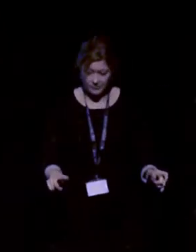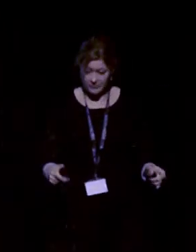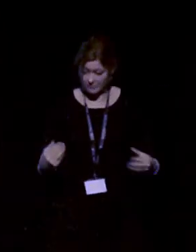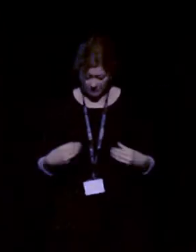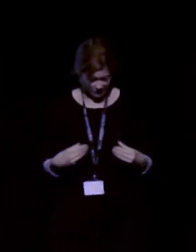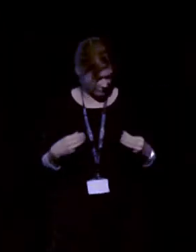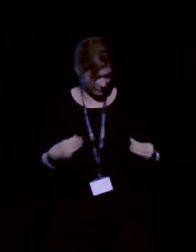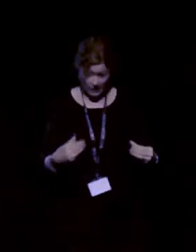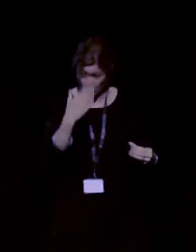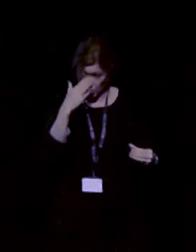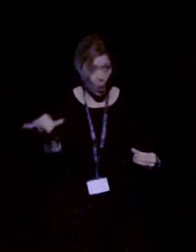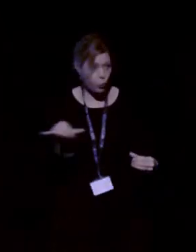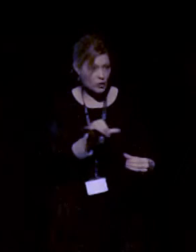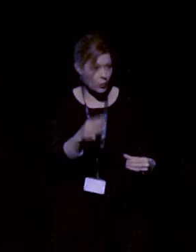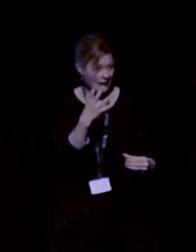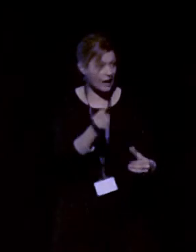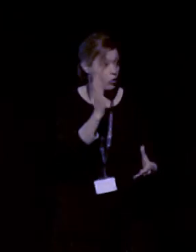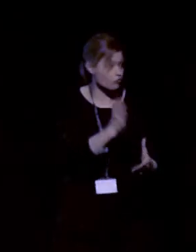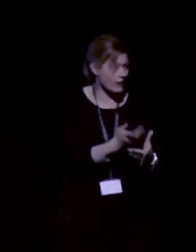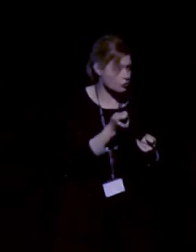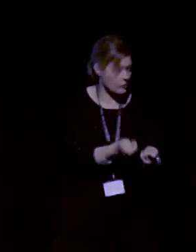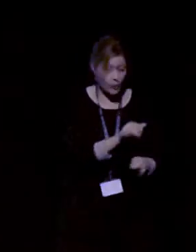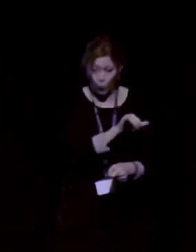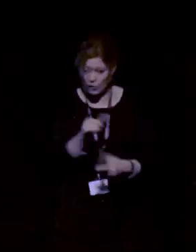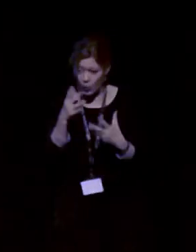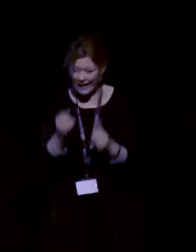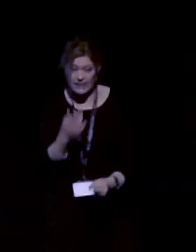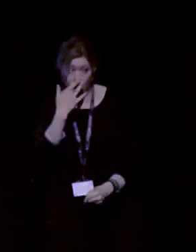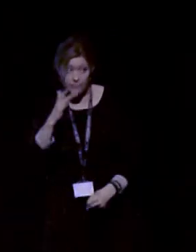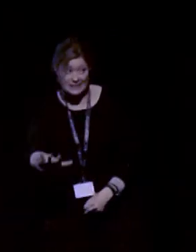and the patient doesn't know whether they're getting the treatment or not.